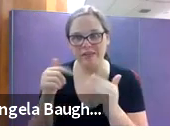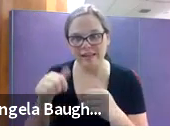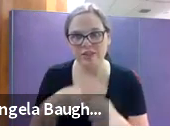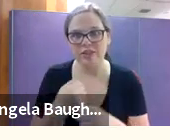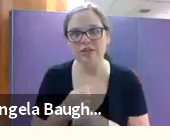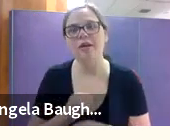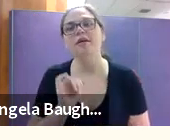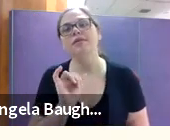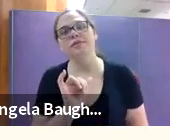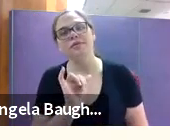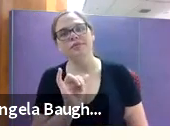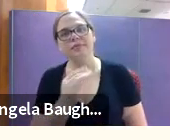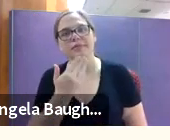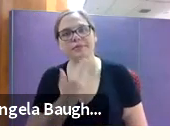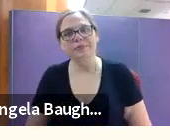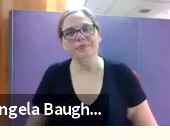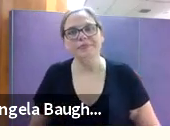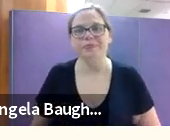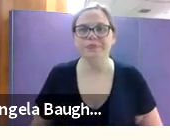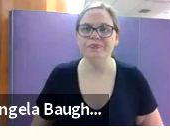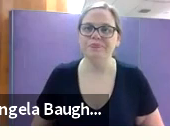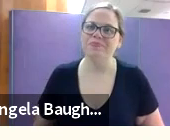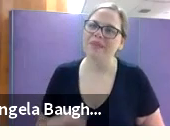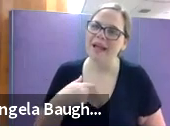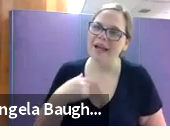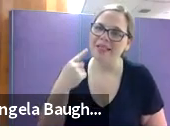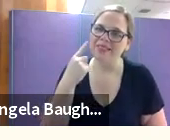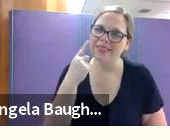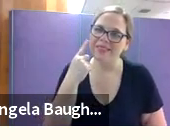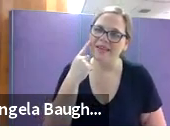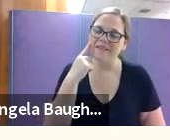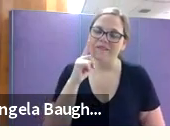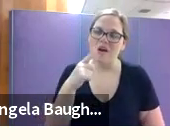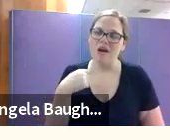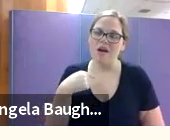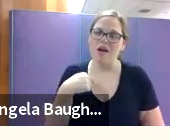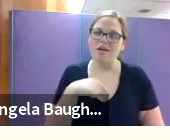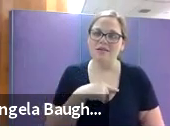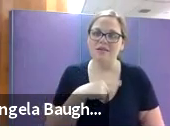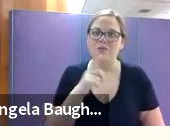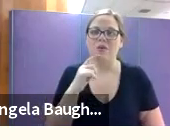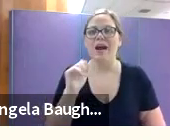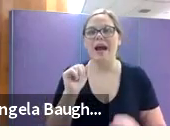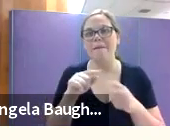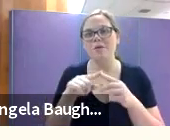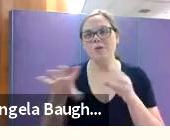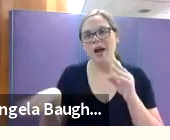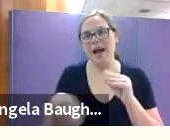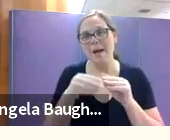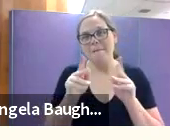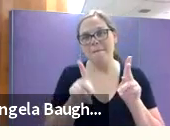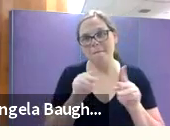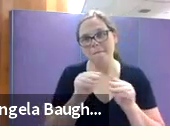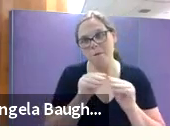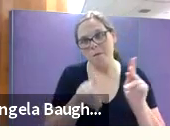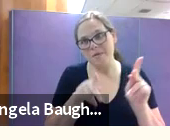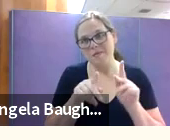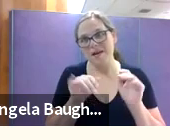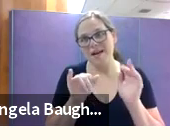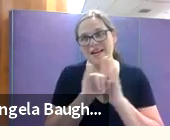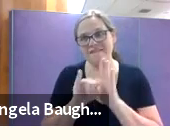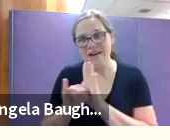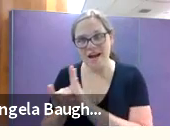you. Thank you. Yeah, and I think for us, we were able to add more people to the, we identified